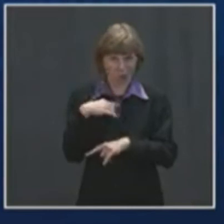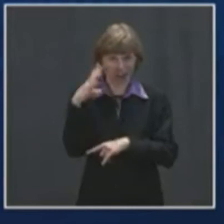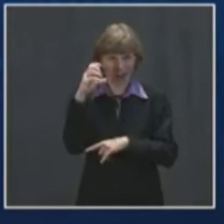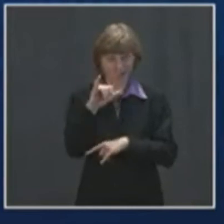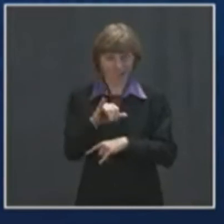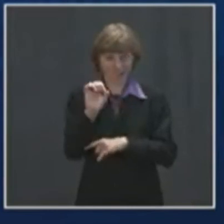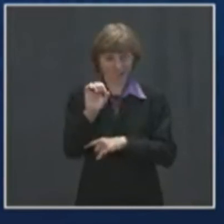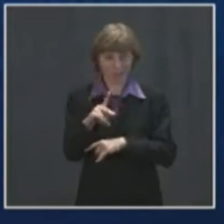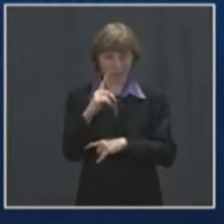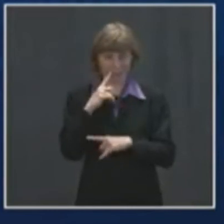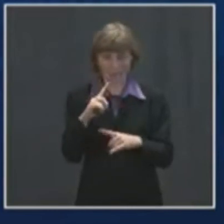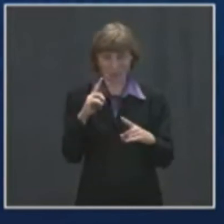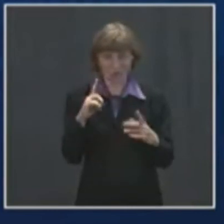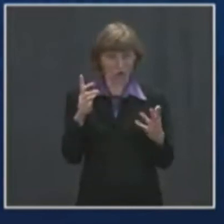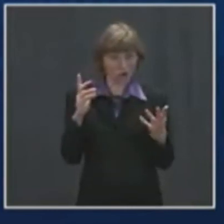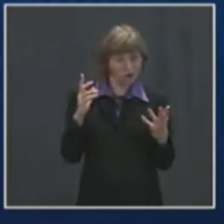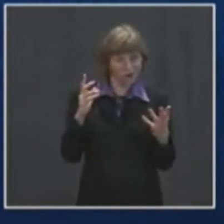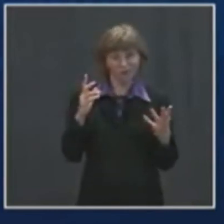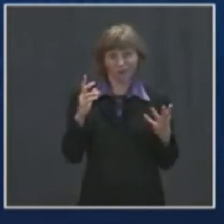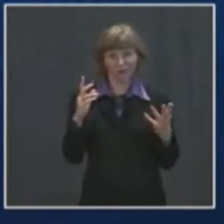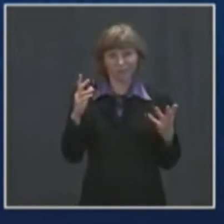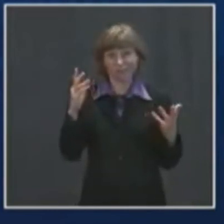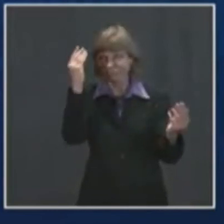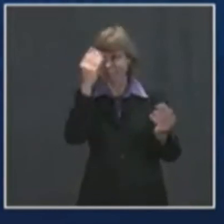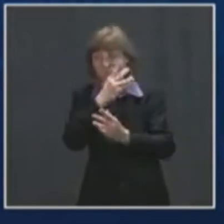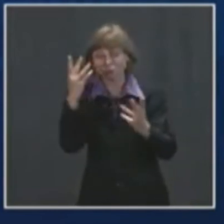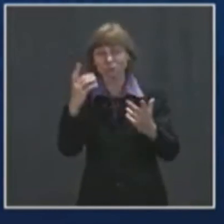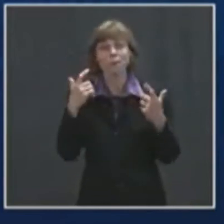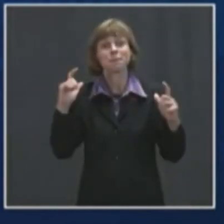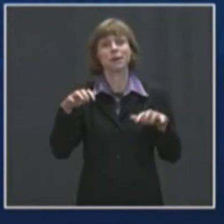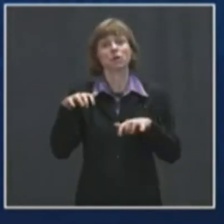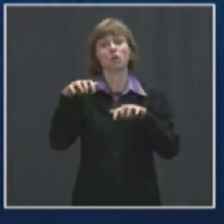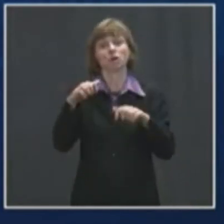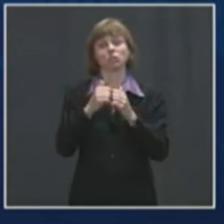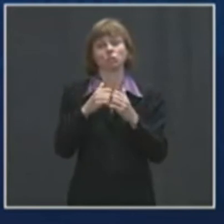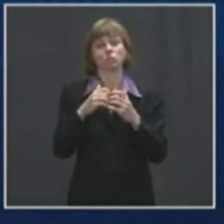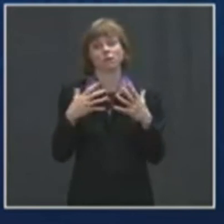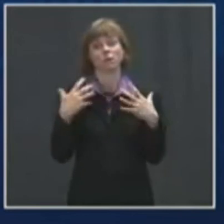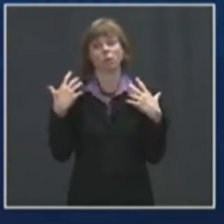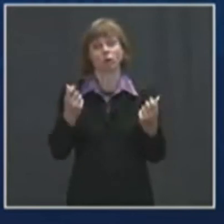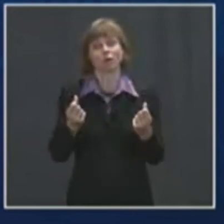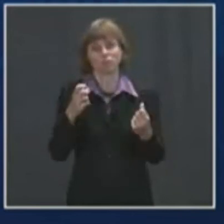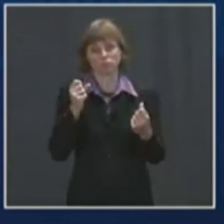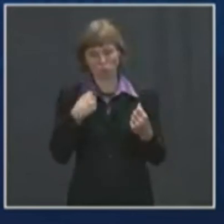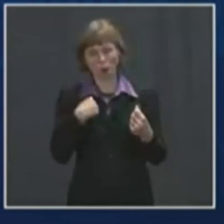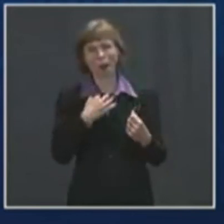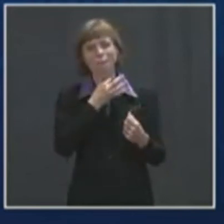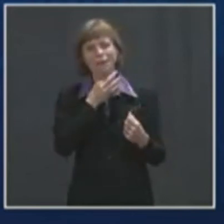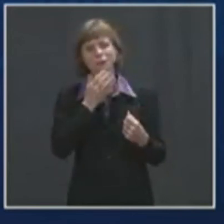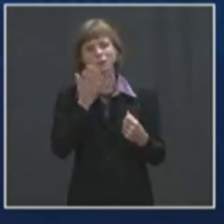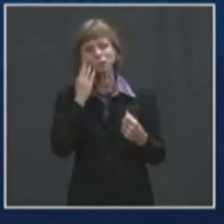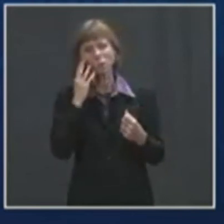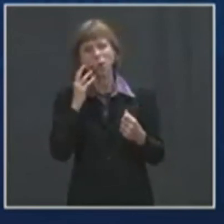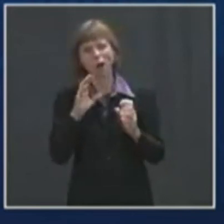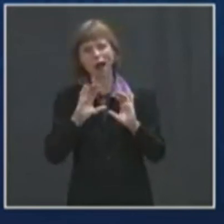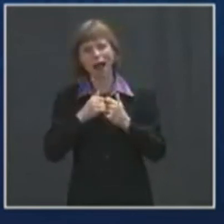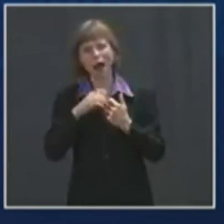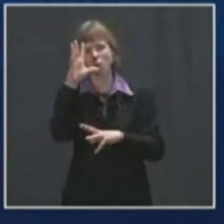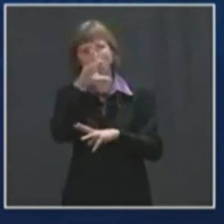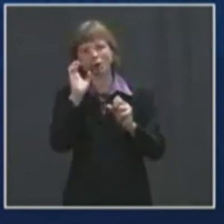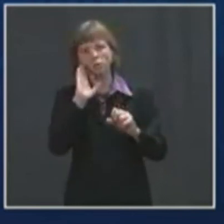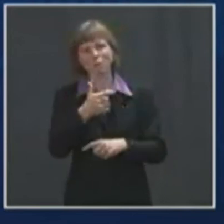huge audience with your recovery plan. Is that going to be what he's going to use it for? And I guess also I'd like to know how will the president be watching the